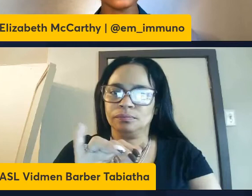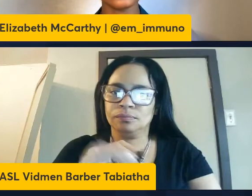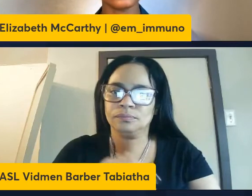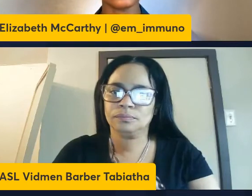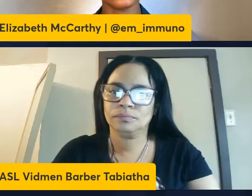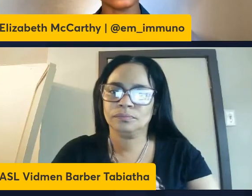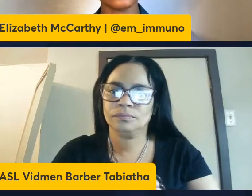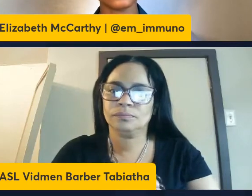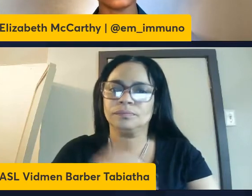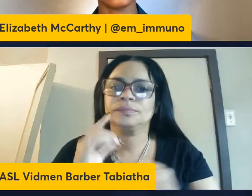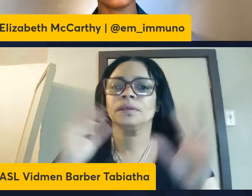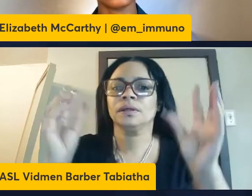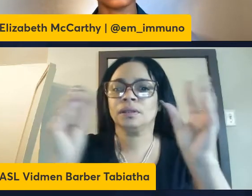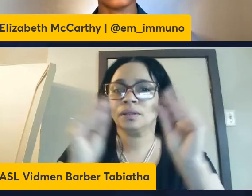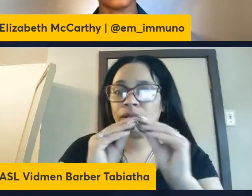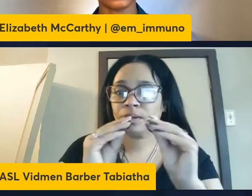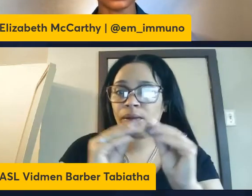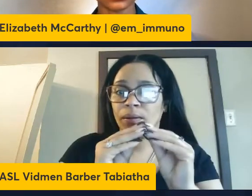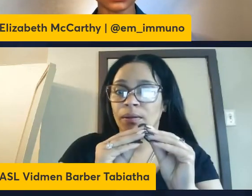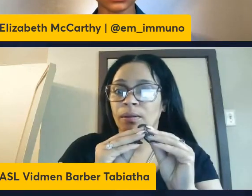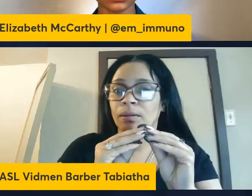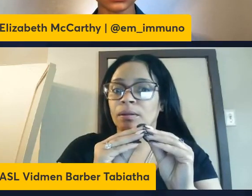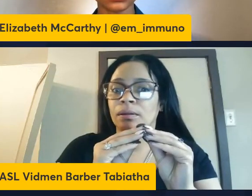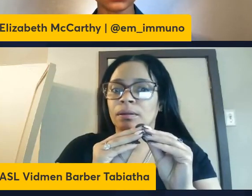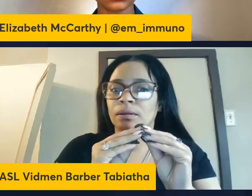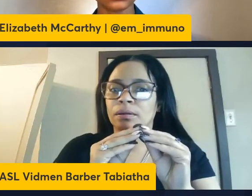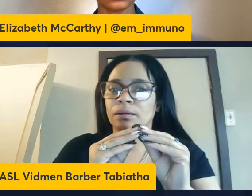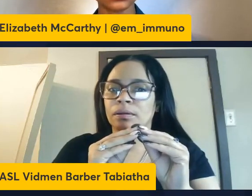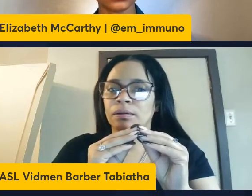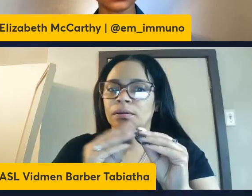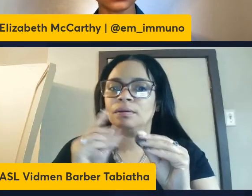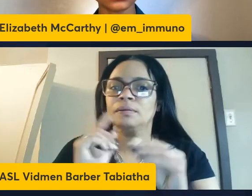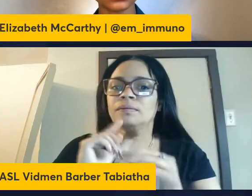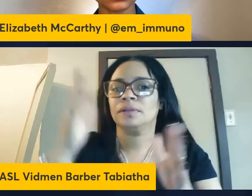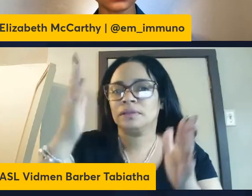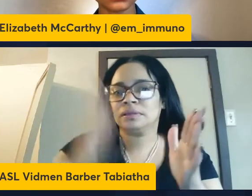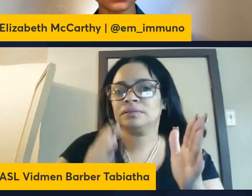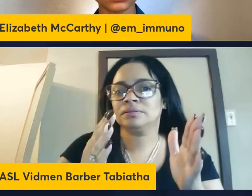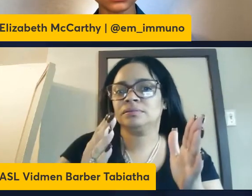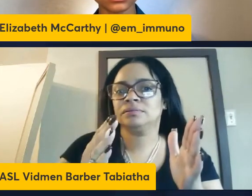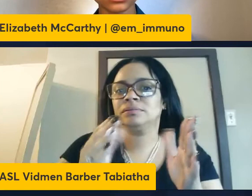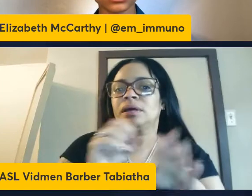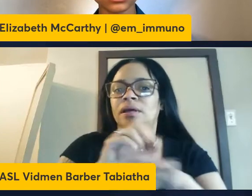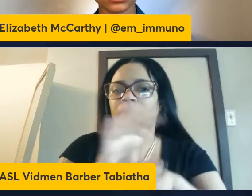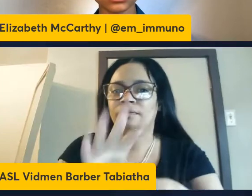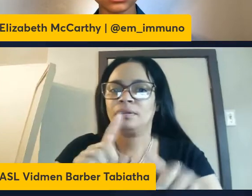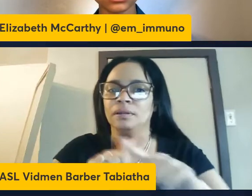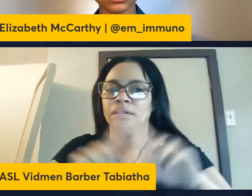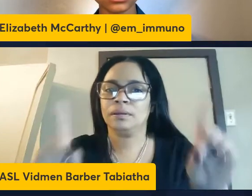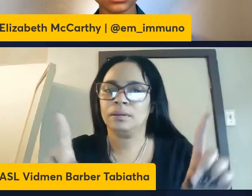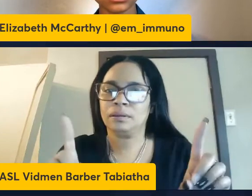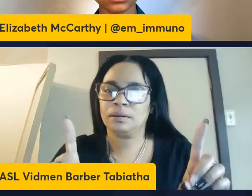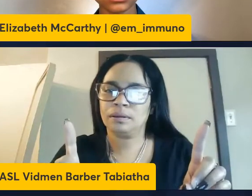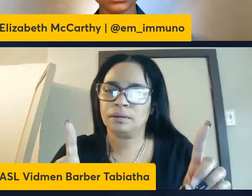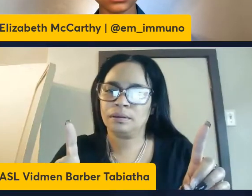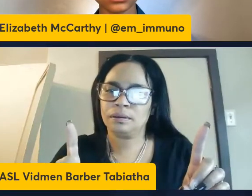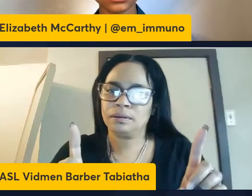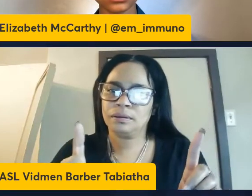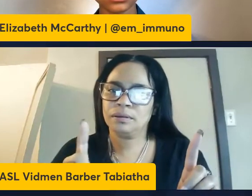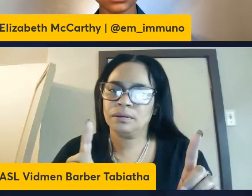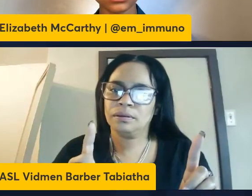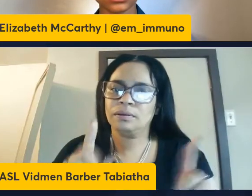whether they're actually more driven by the mathematical algorithm development side of things, or more driven by the domain they're working in and